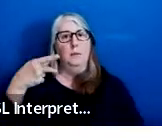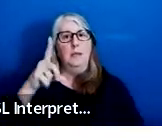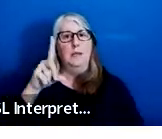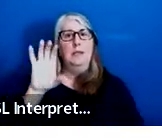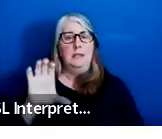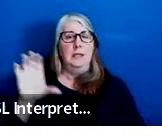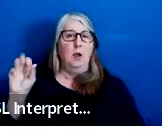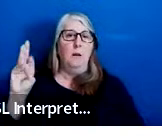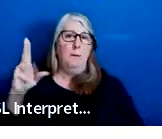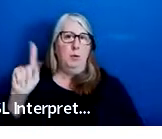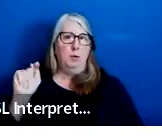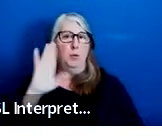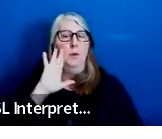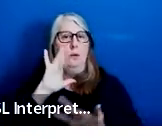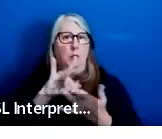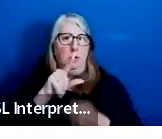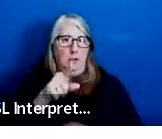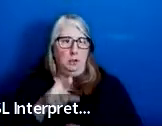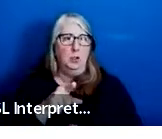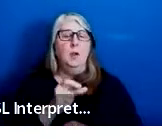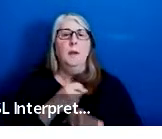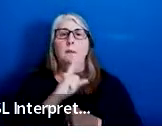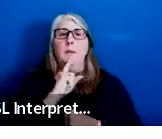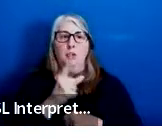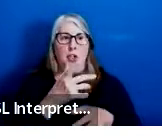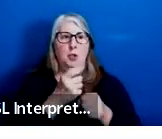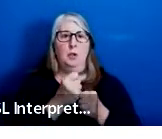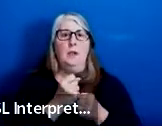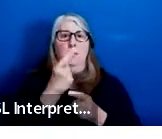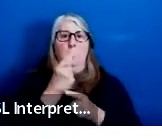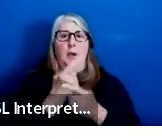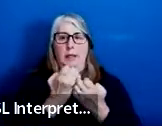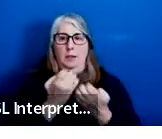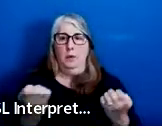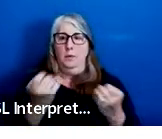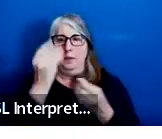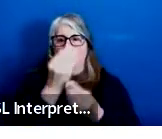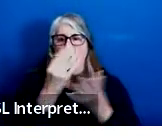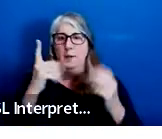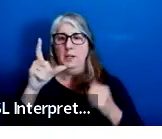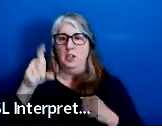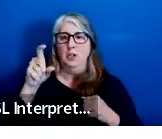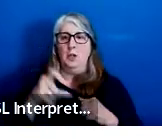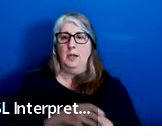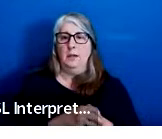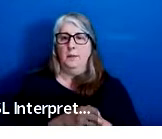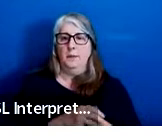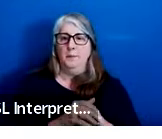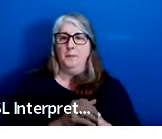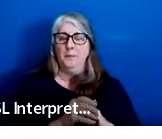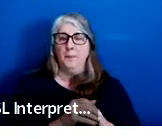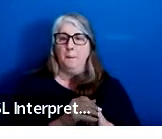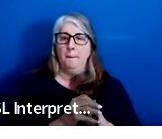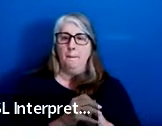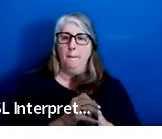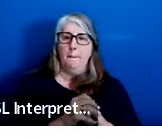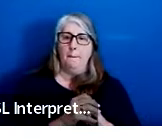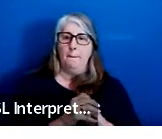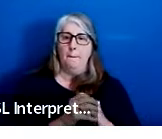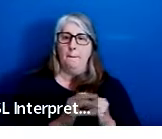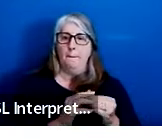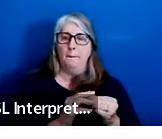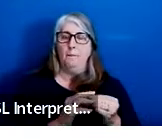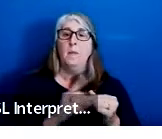Compost and we'll follow up with you and make sure you have the equipment and information that you need to participate in the program.